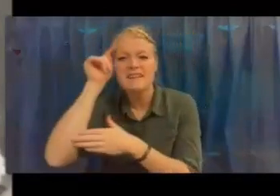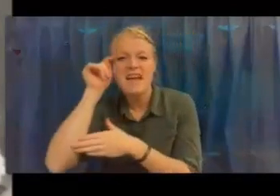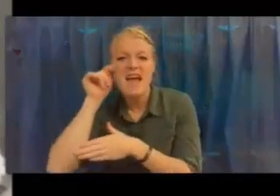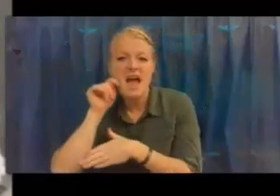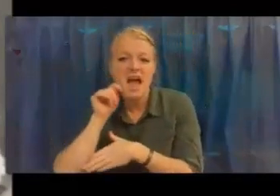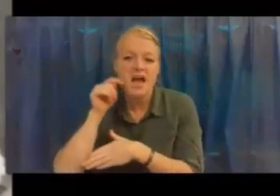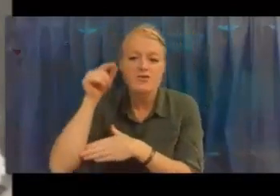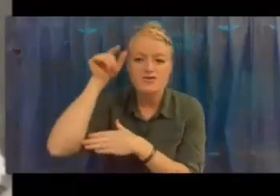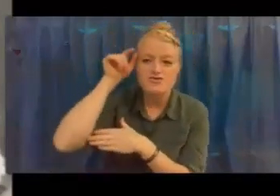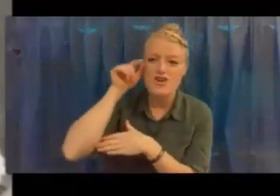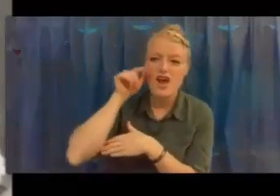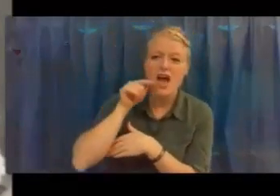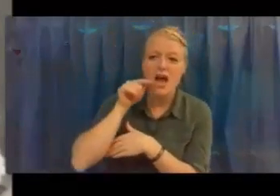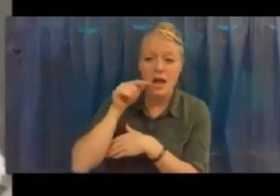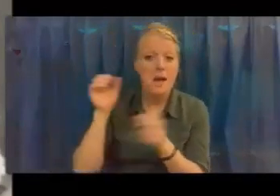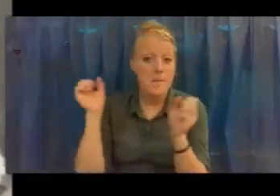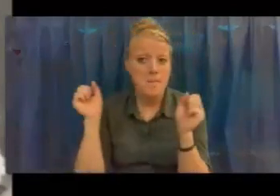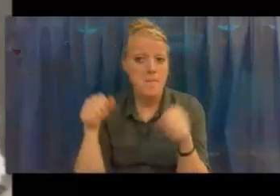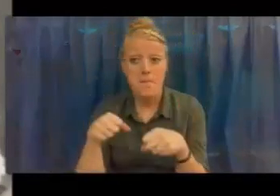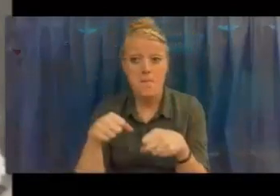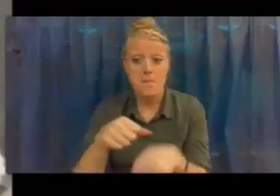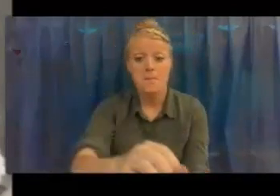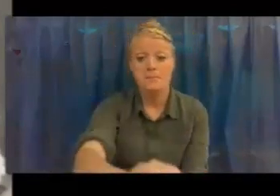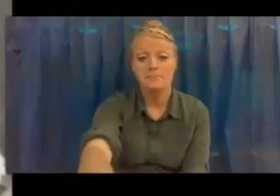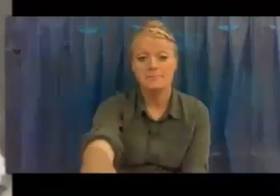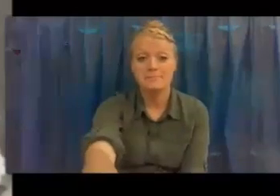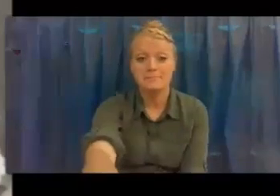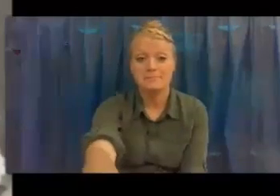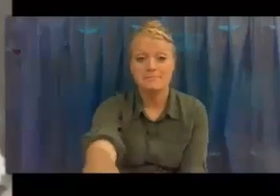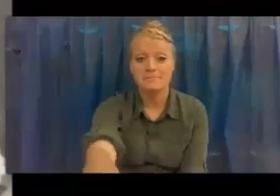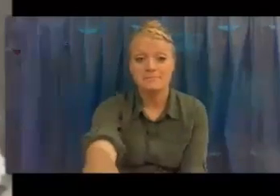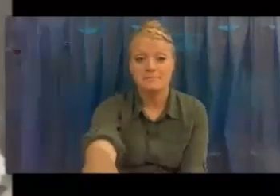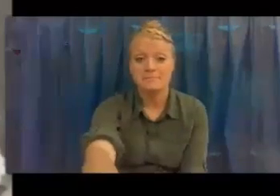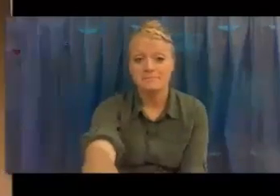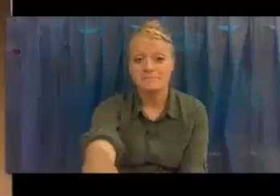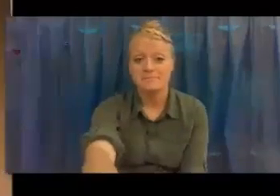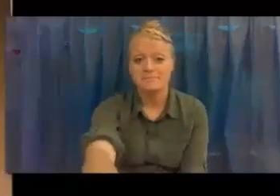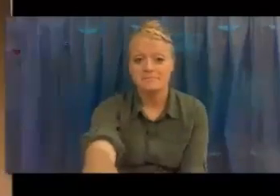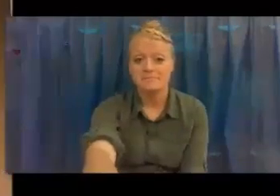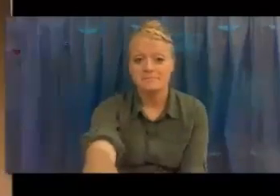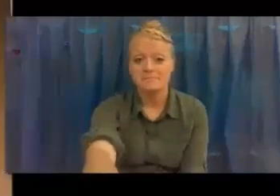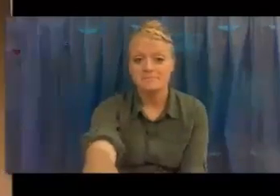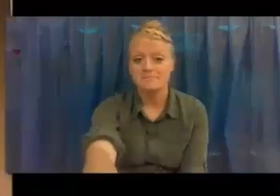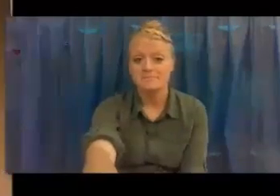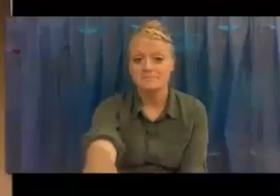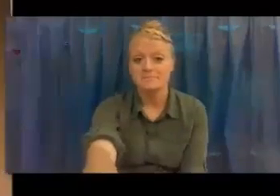white, some are tan or gray. They can be different